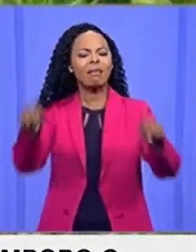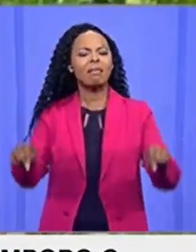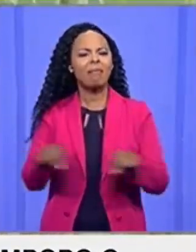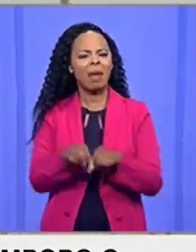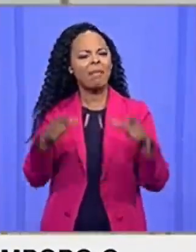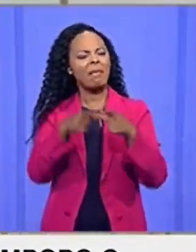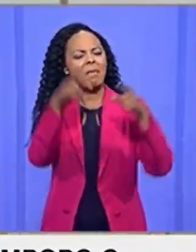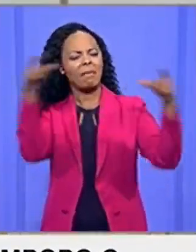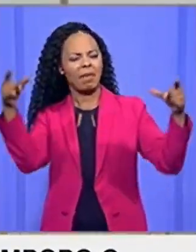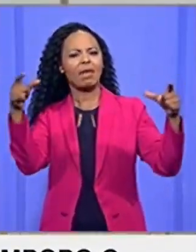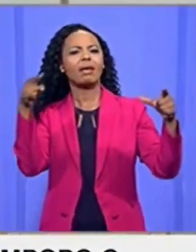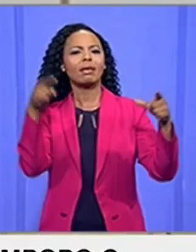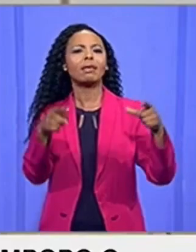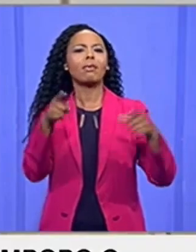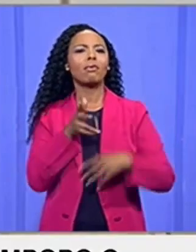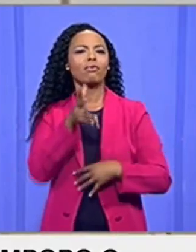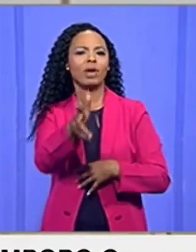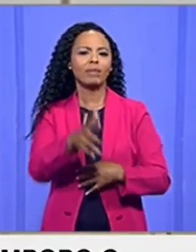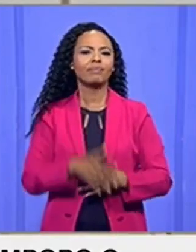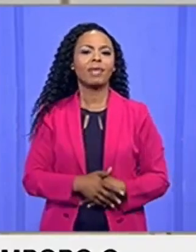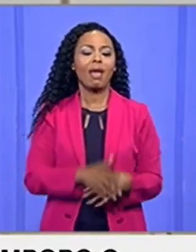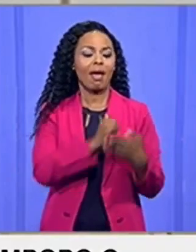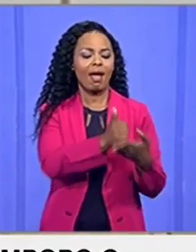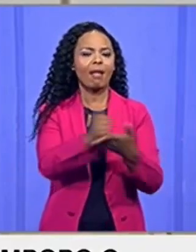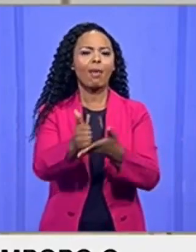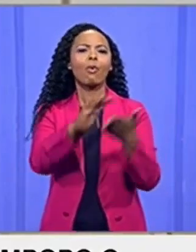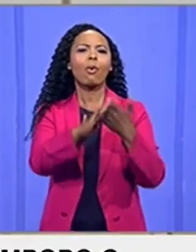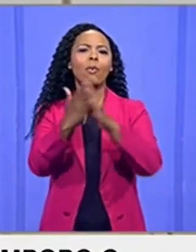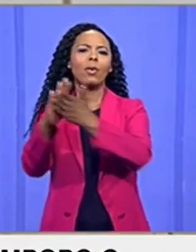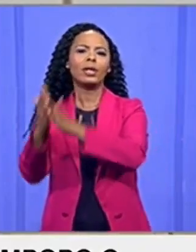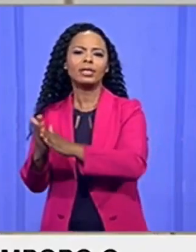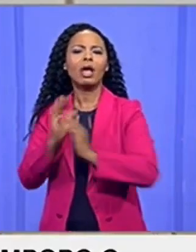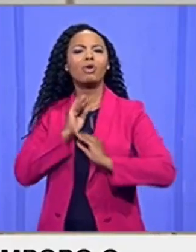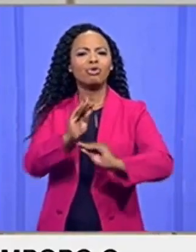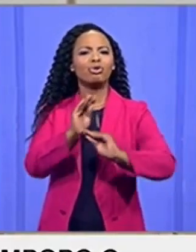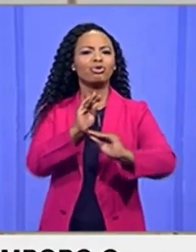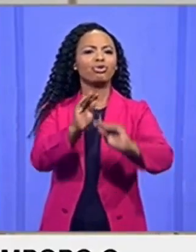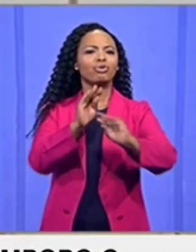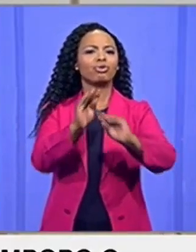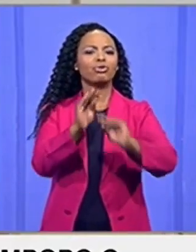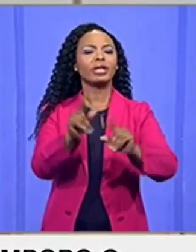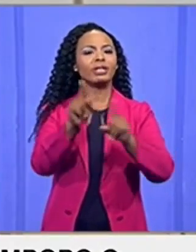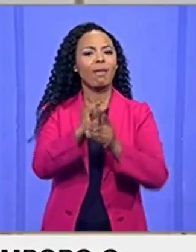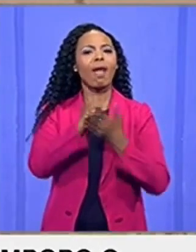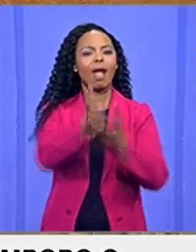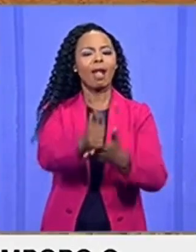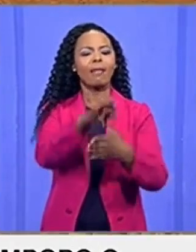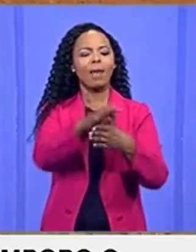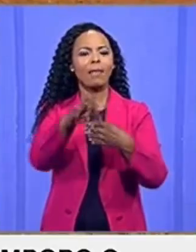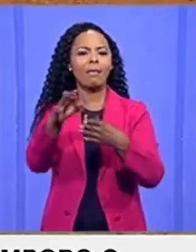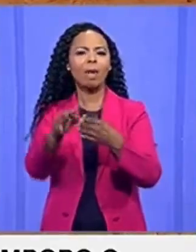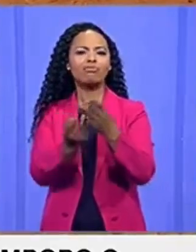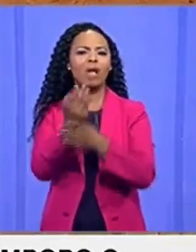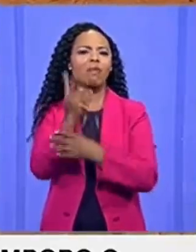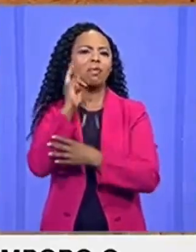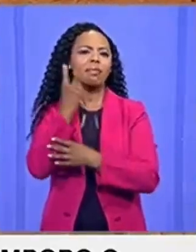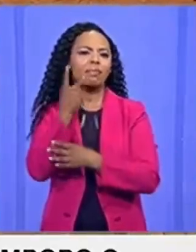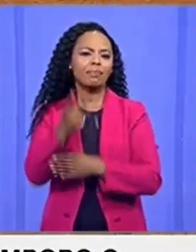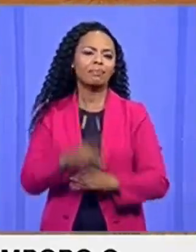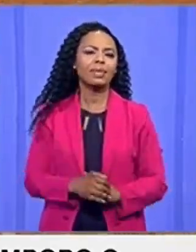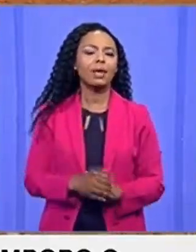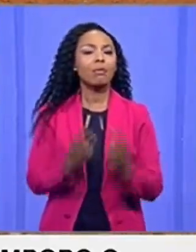le di-community mo metseng ra ba thuša re ba abela tsebo le go ba thuša ka dimelana le tše le gore ba di tlhoka. Malapa a le